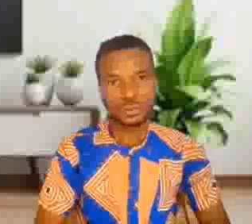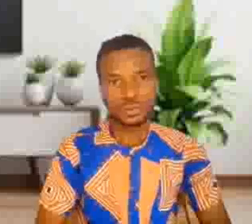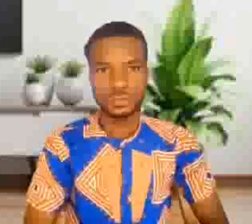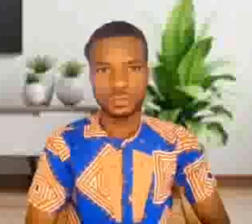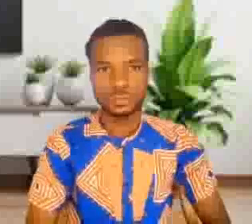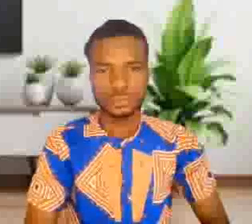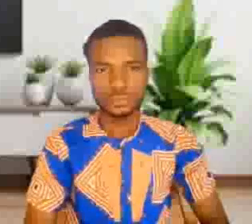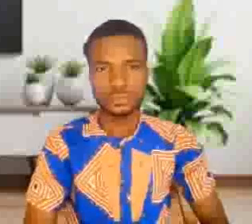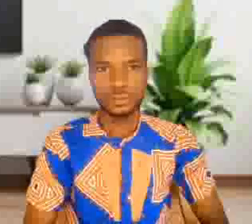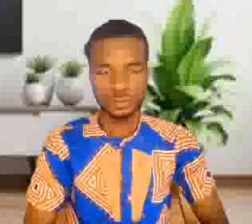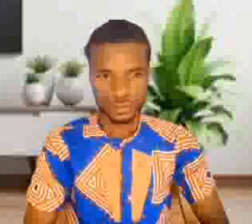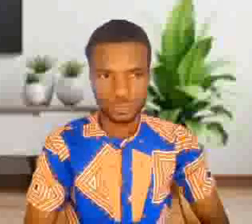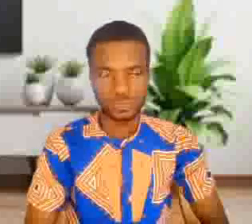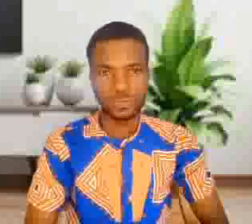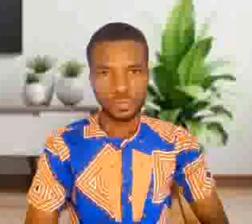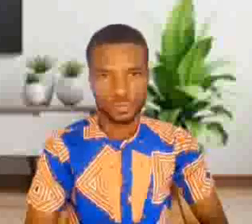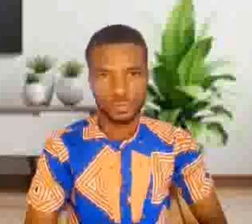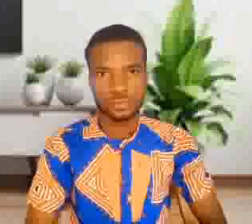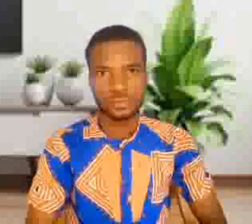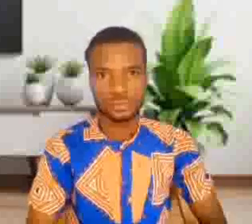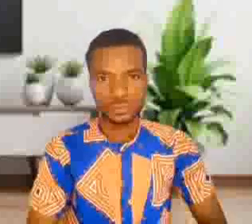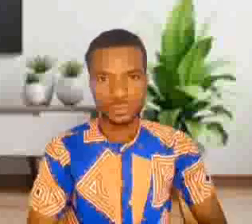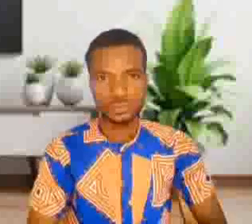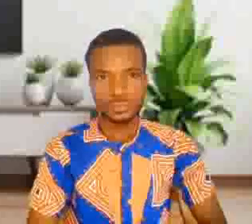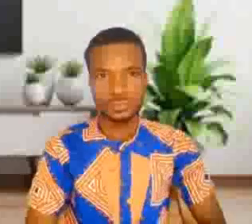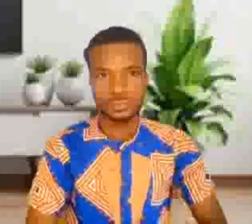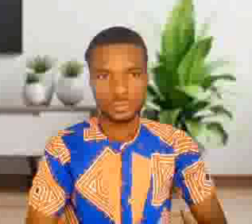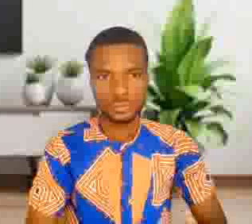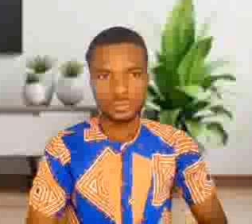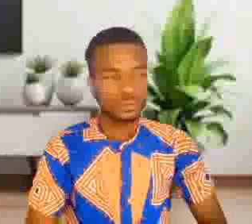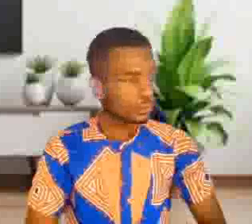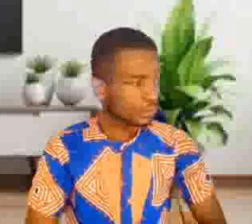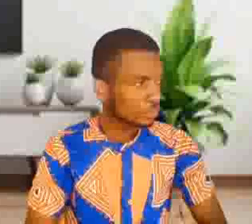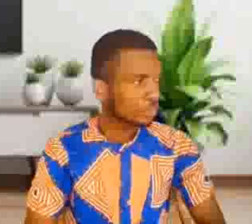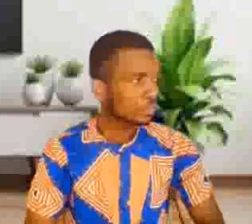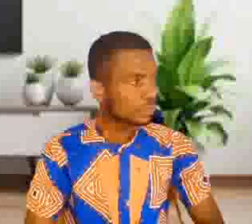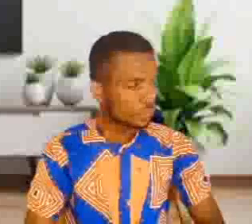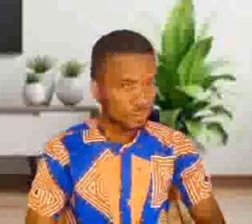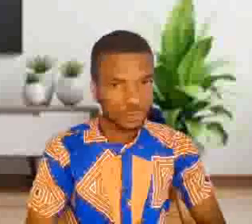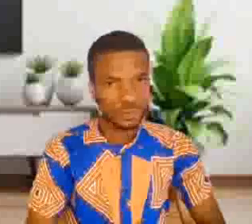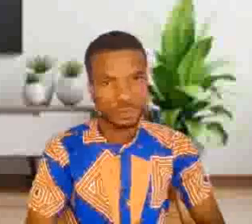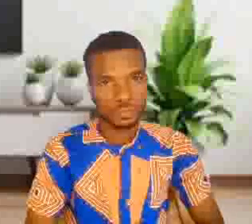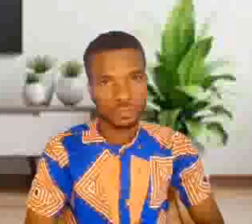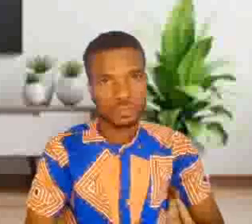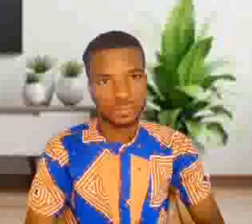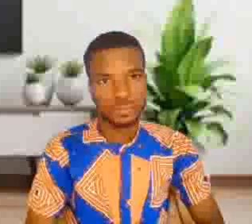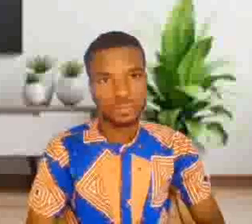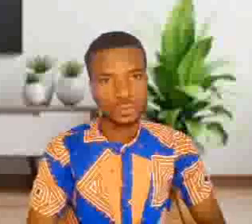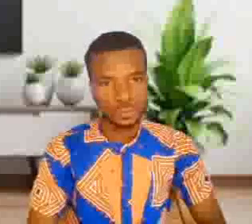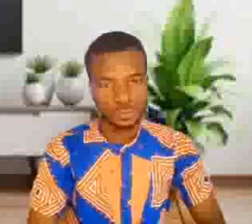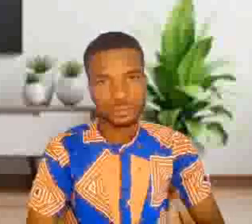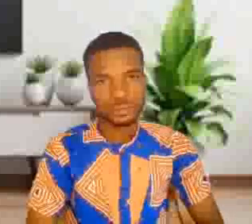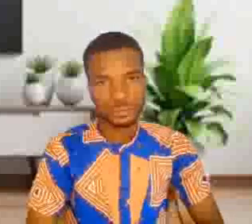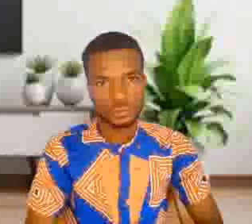Anybody who wants to exercise dominion must of necessity exhibit God's